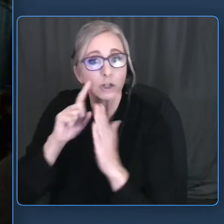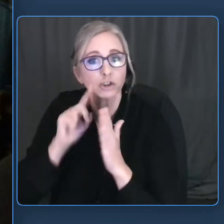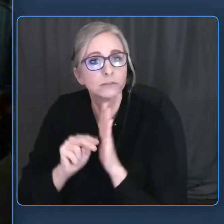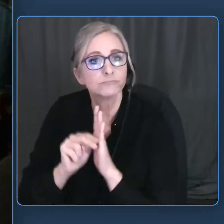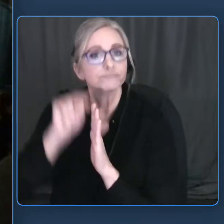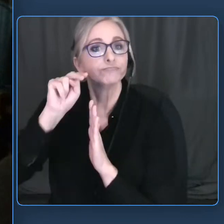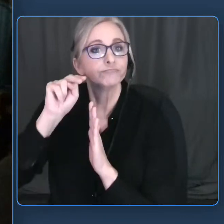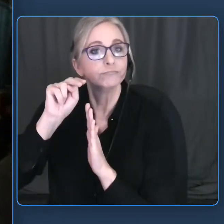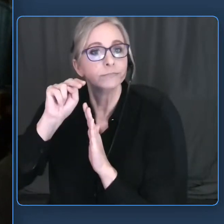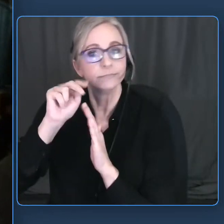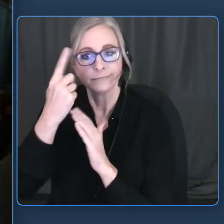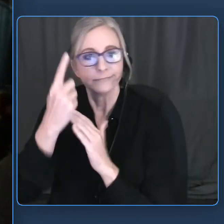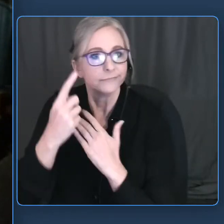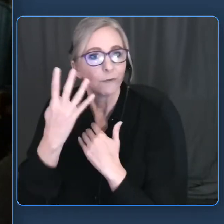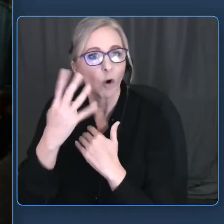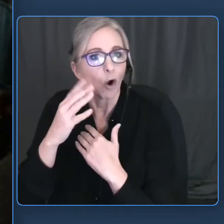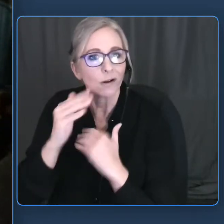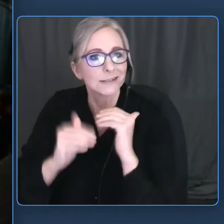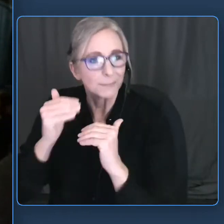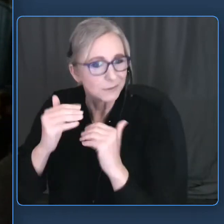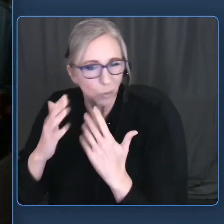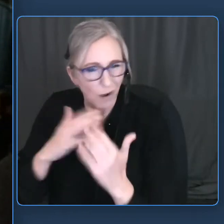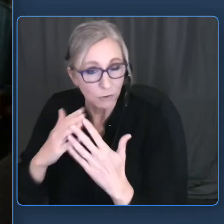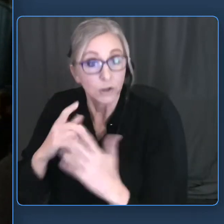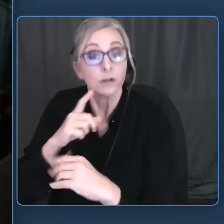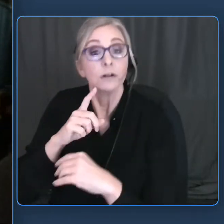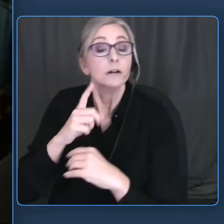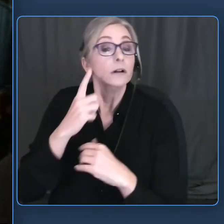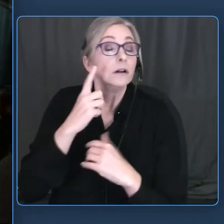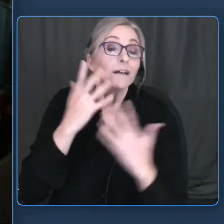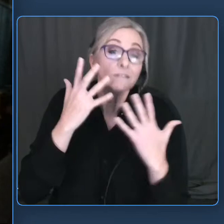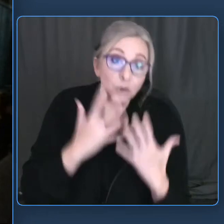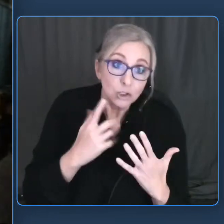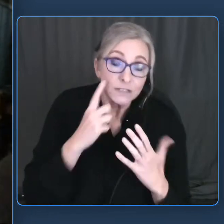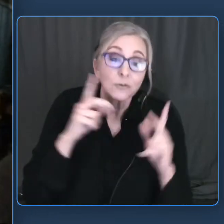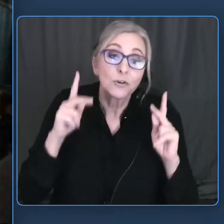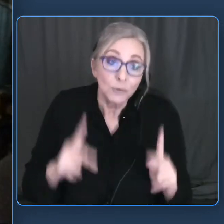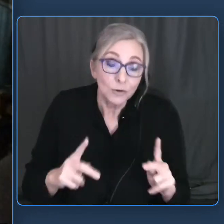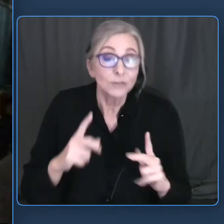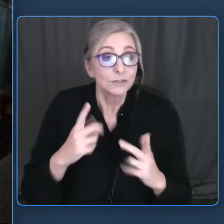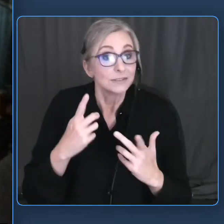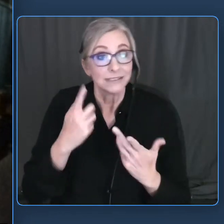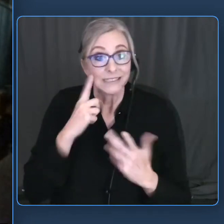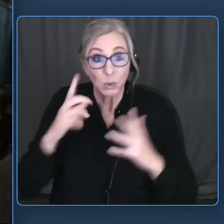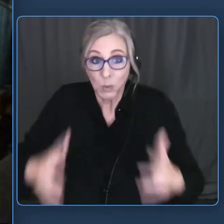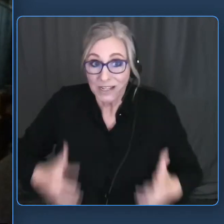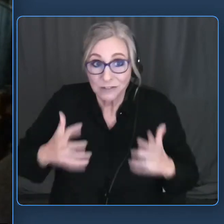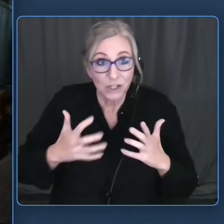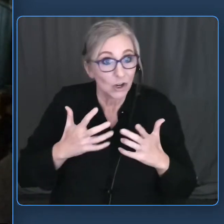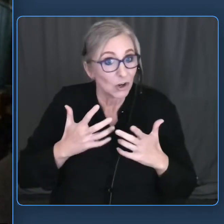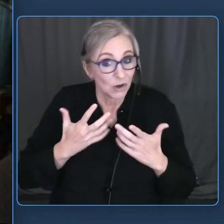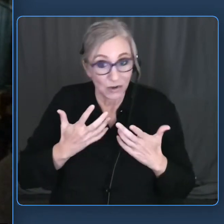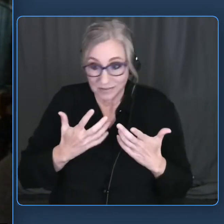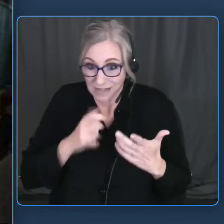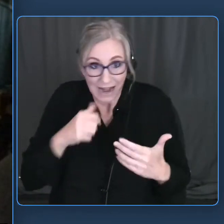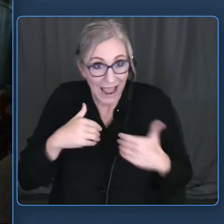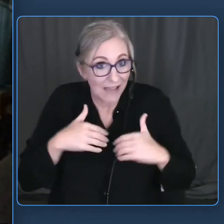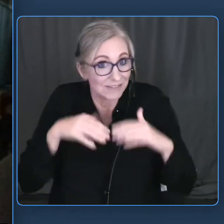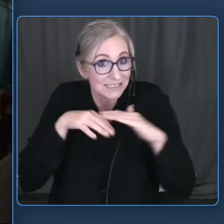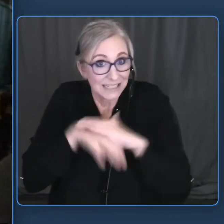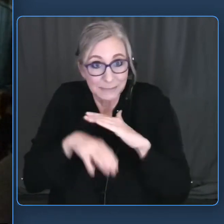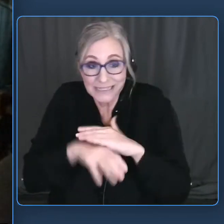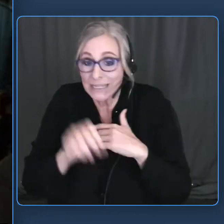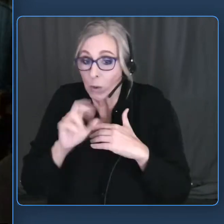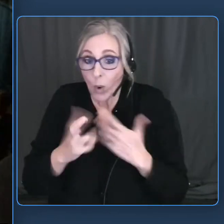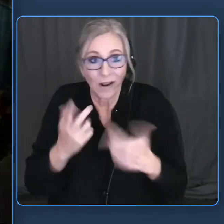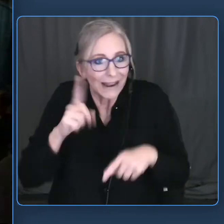to the space that you need to get into. And unfortunately, for someone in a wheelchair that doesn't have the accessibility